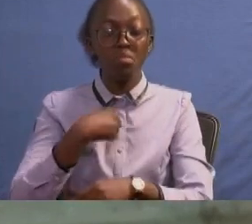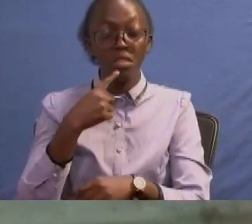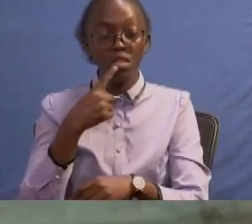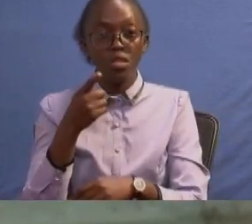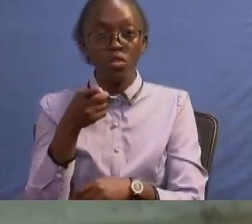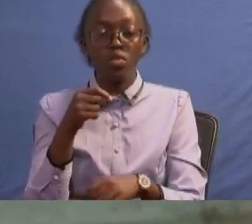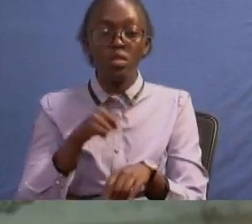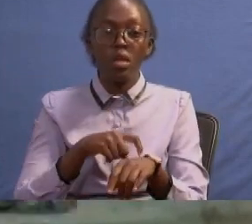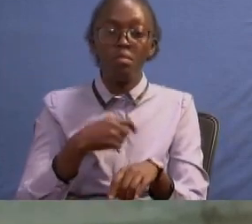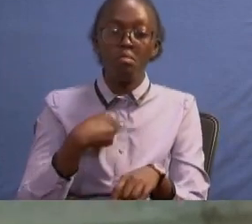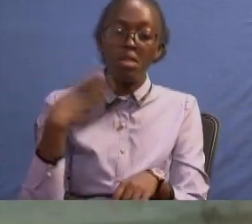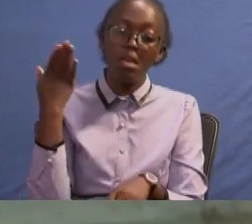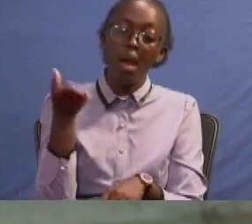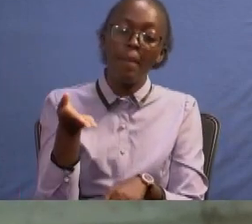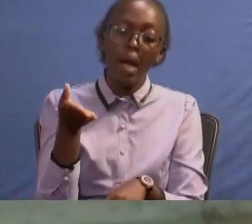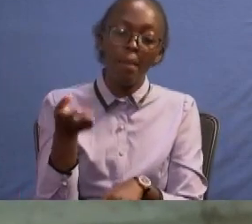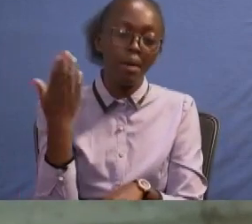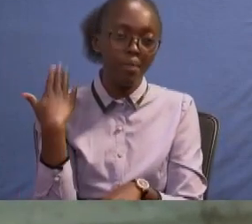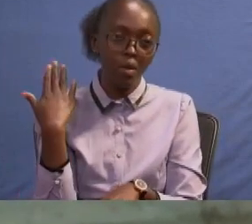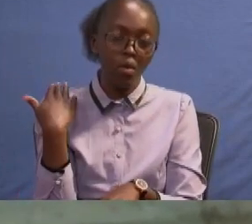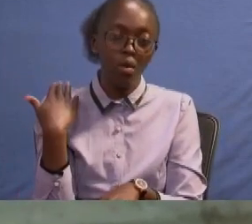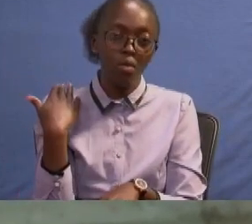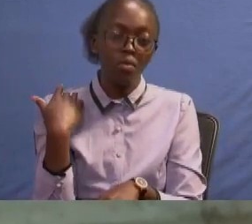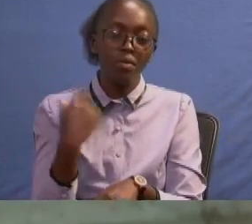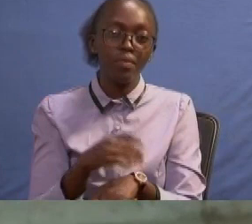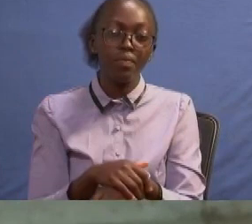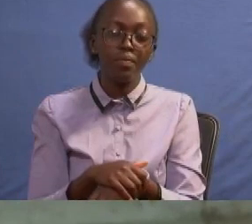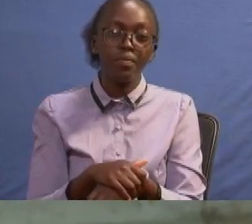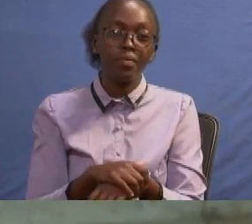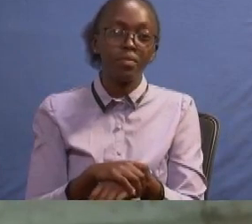you, and maybe those of us who have been listening